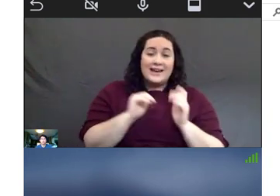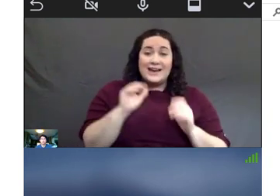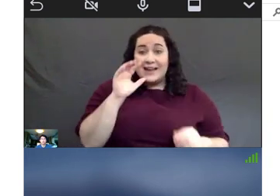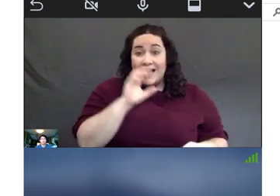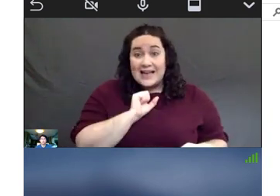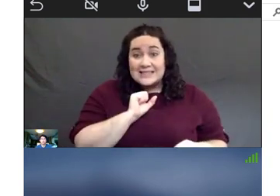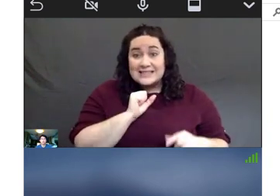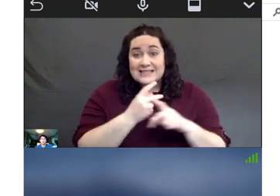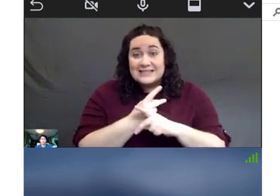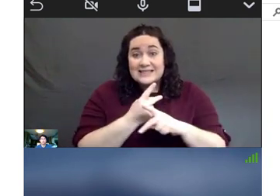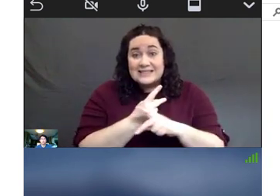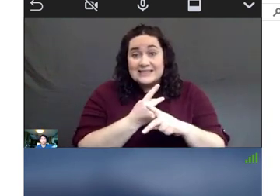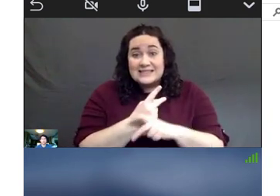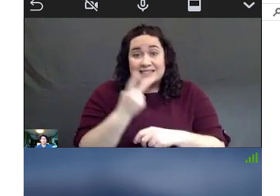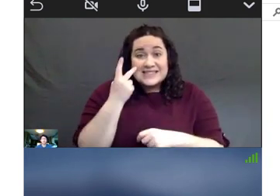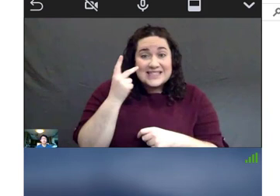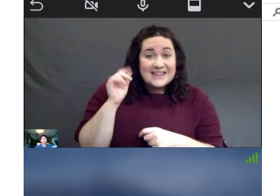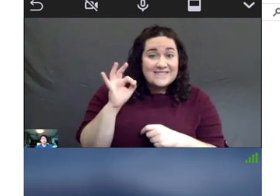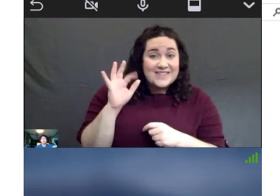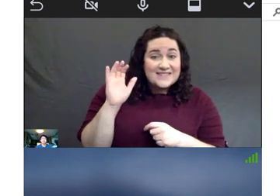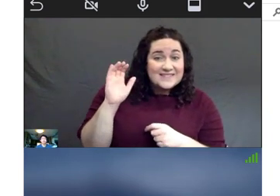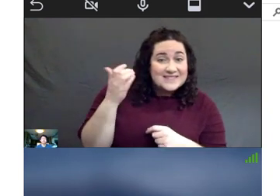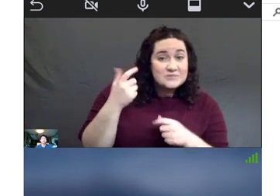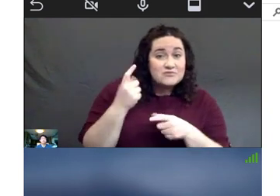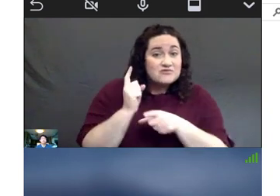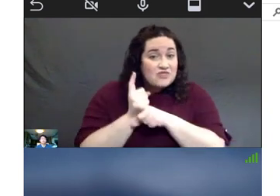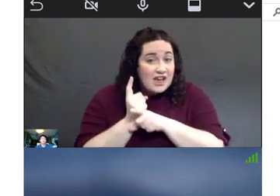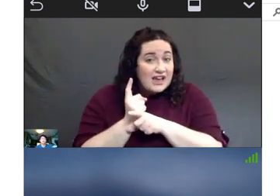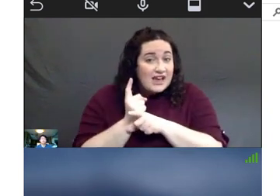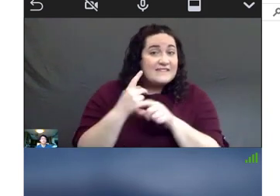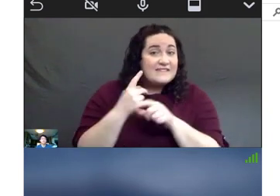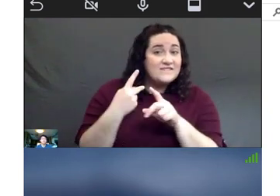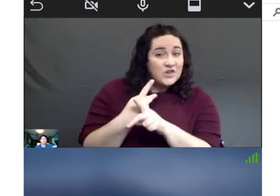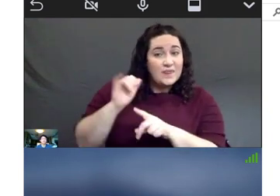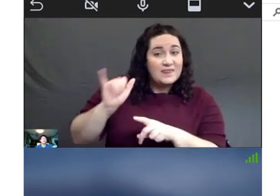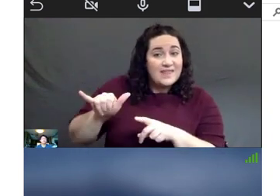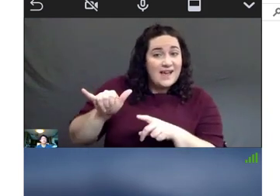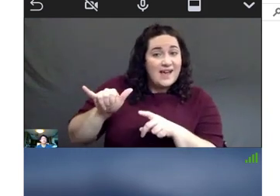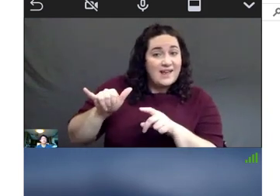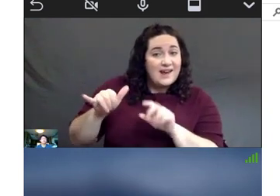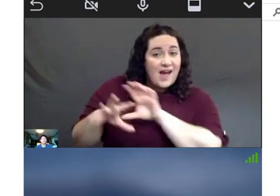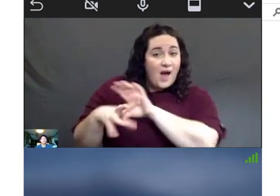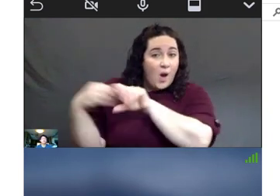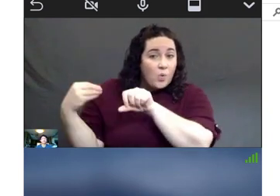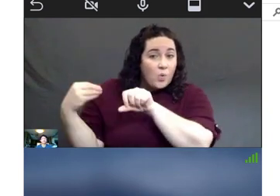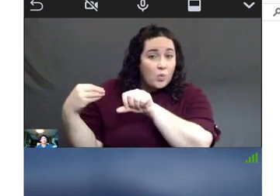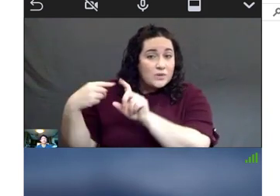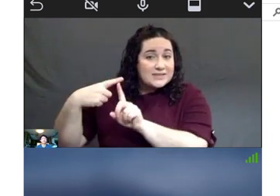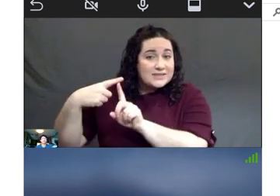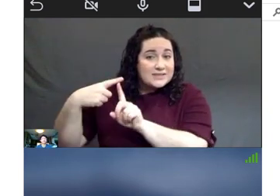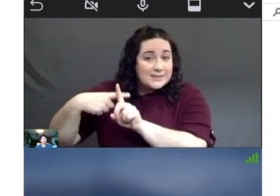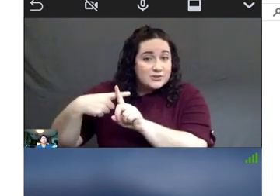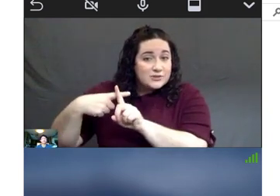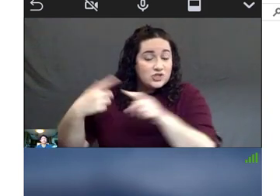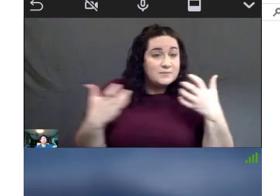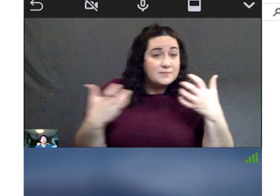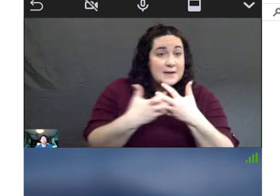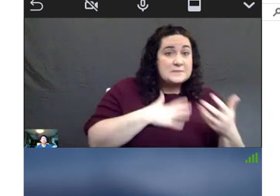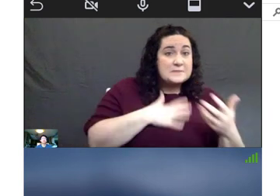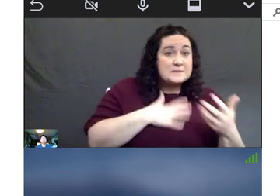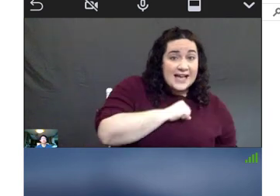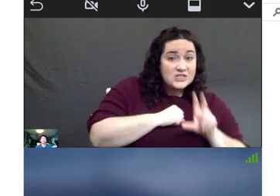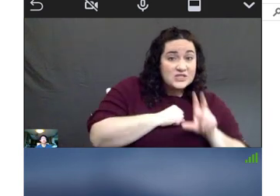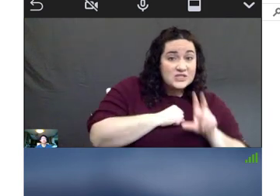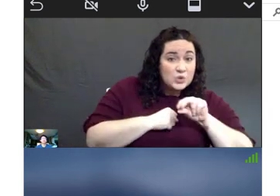calculations, find the outlet temperature, and then see how well it agrees with our guess. If you've had a chance to look at any of the example